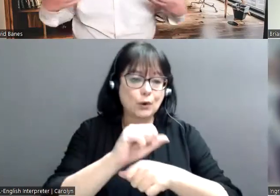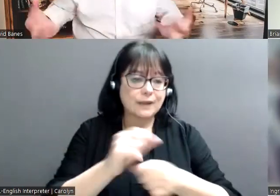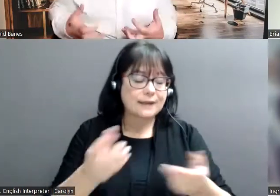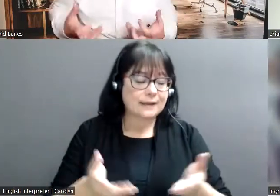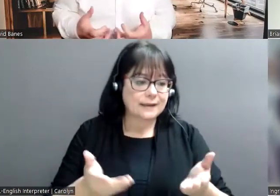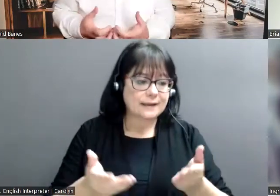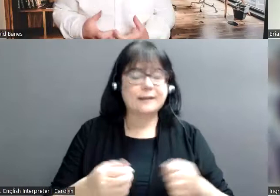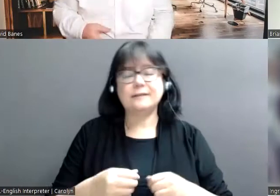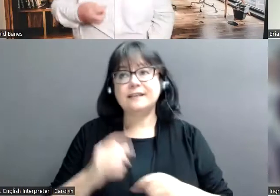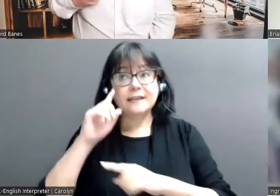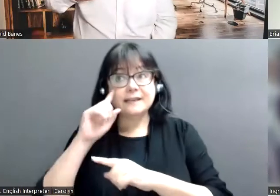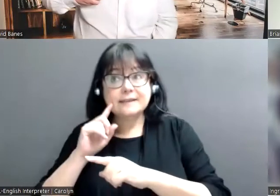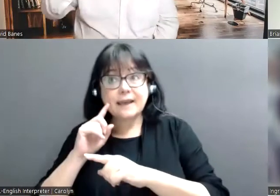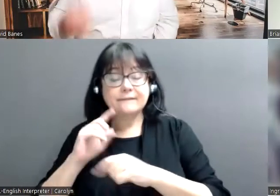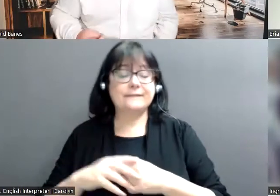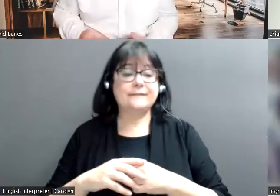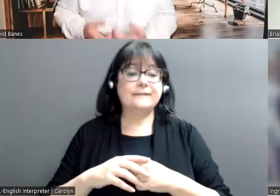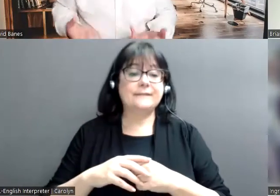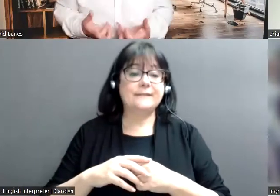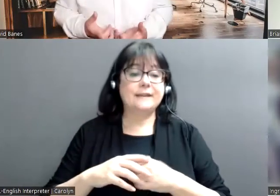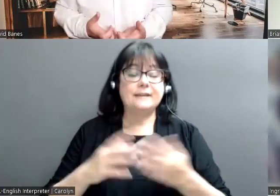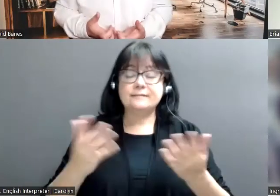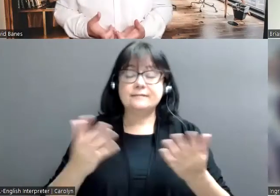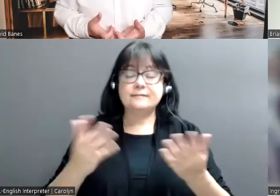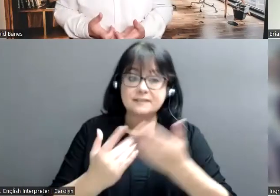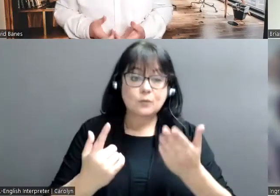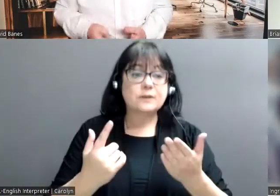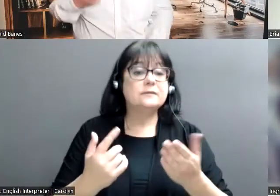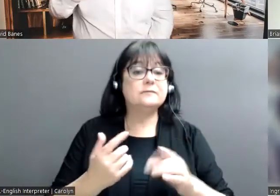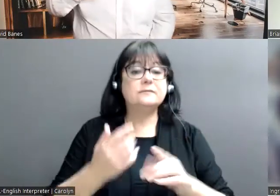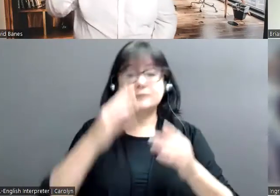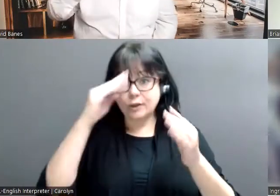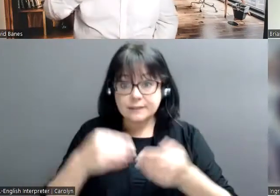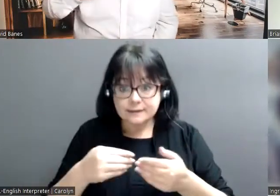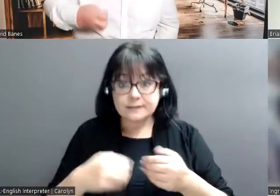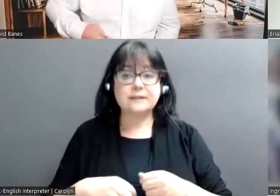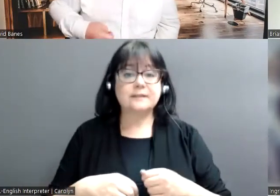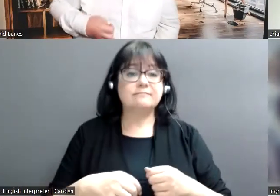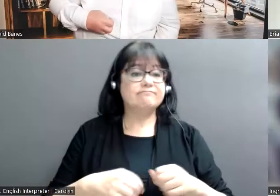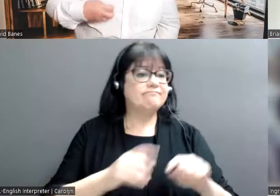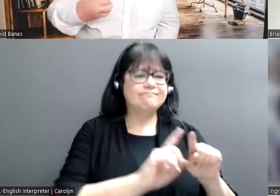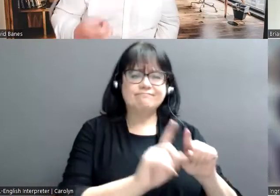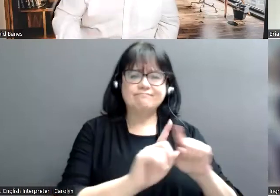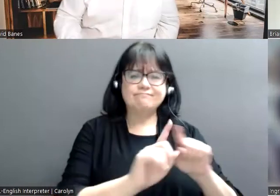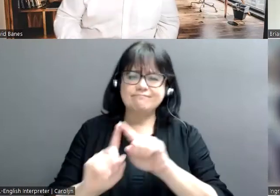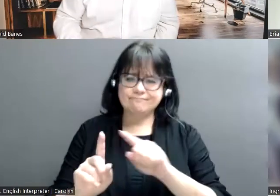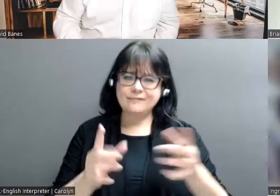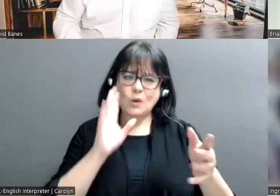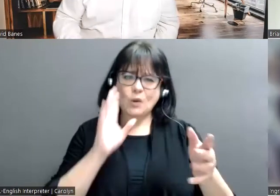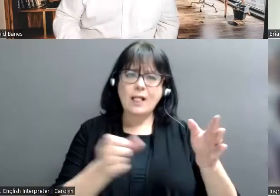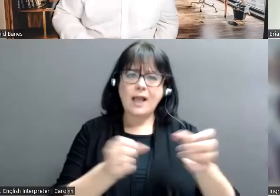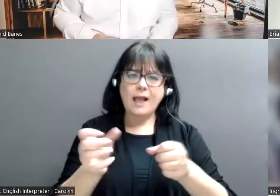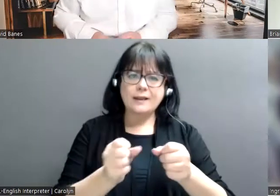spectrum, so on and so on. I want to include them. So whilst let me think about that in